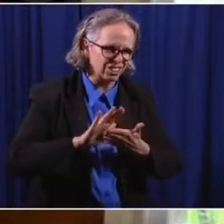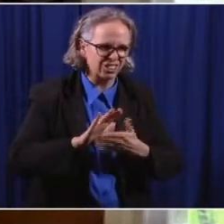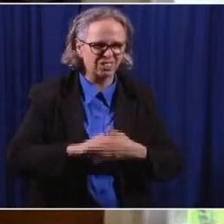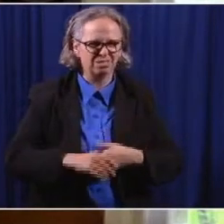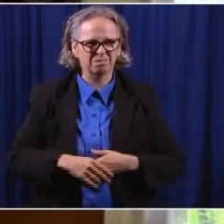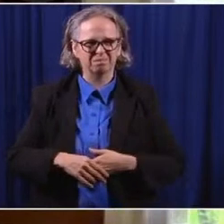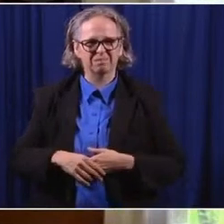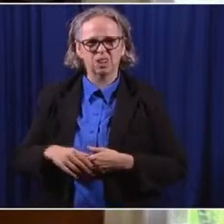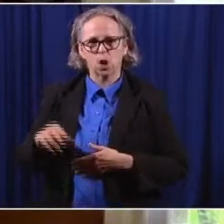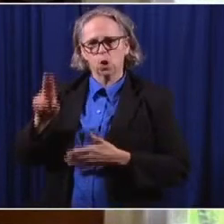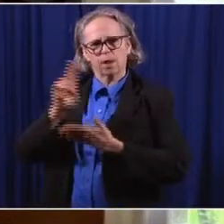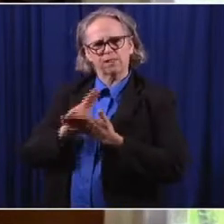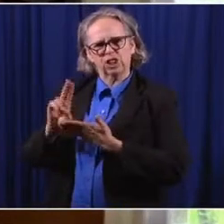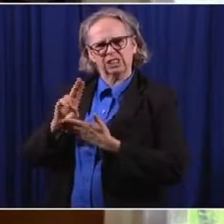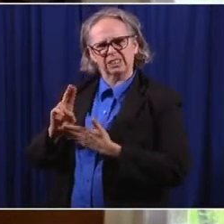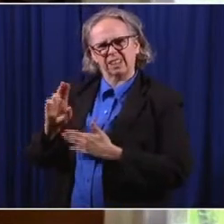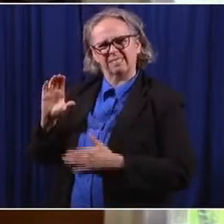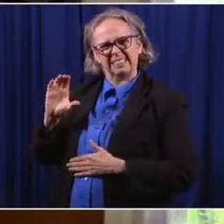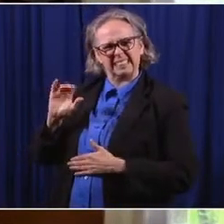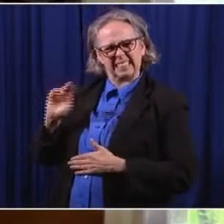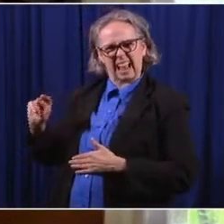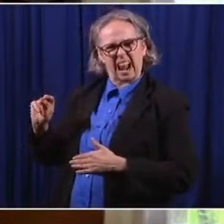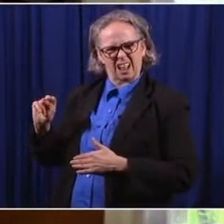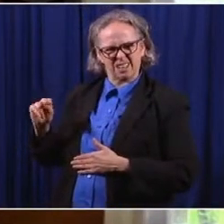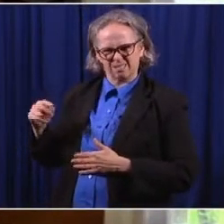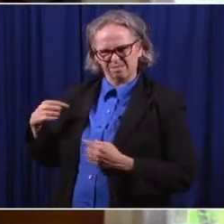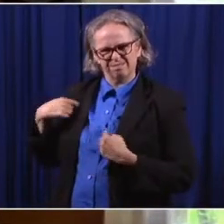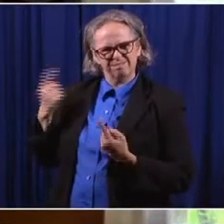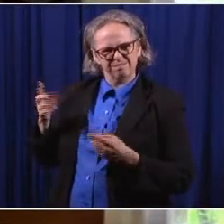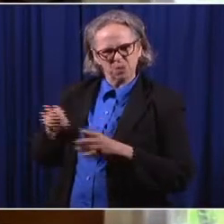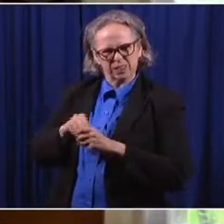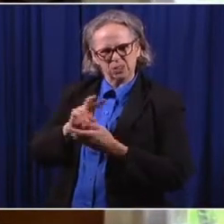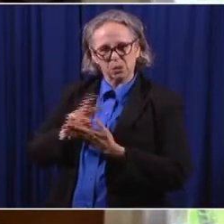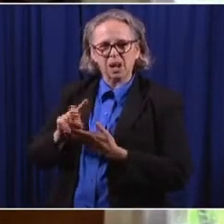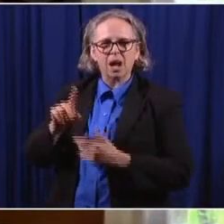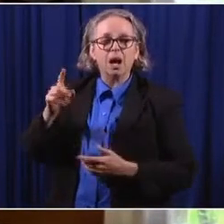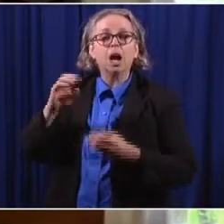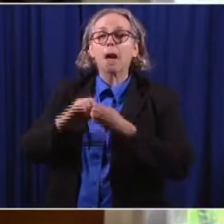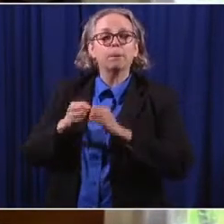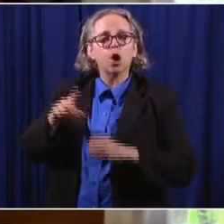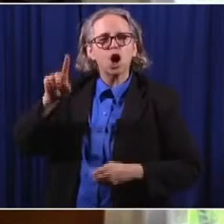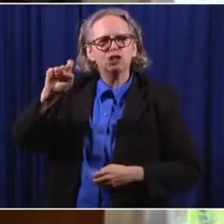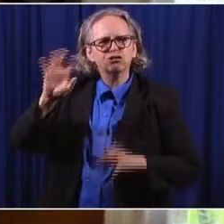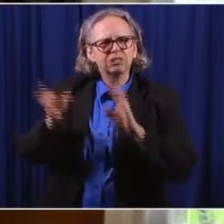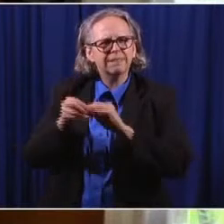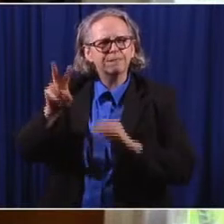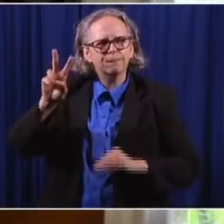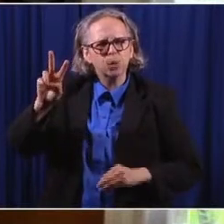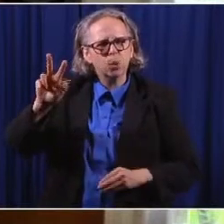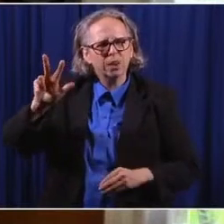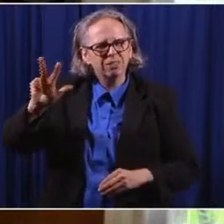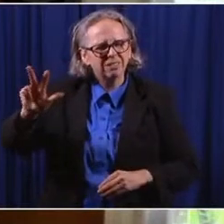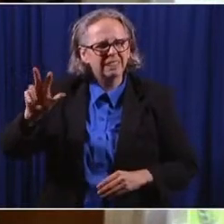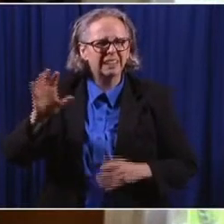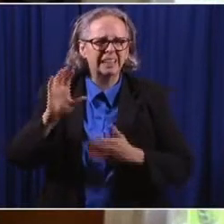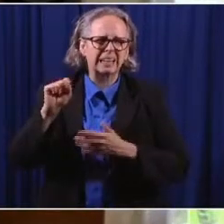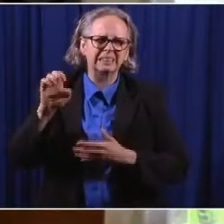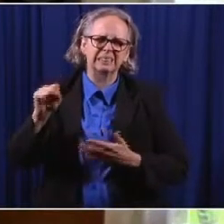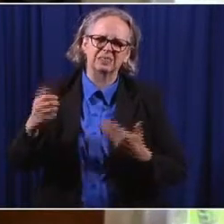reporting 143 cases in the past 15 days, which does contribute to that.